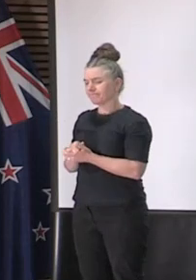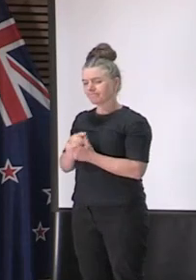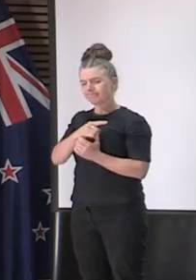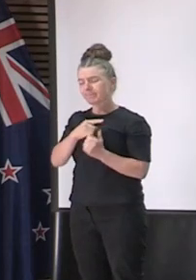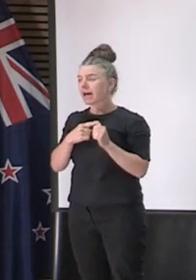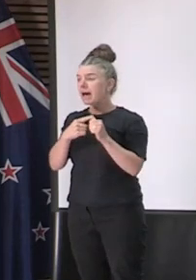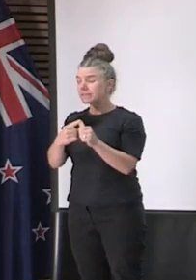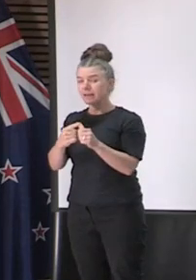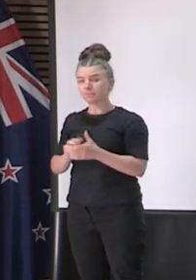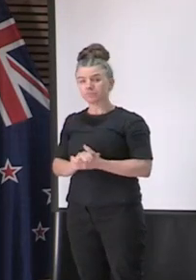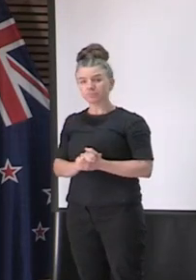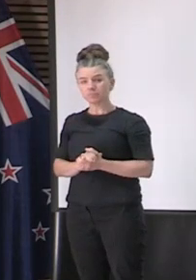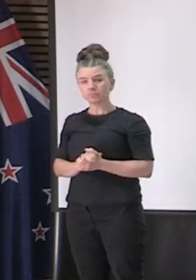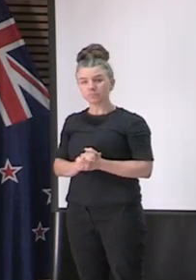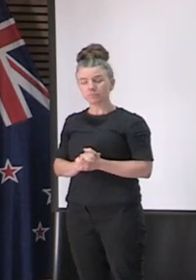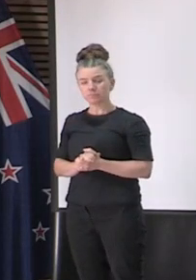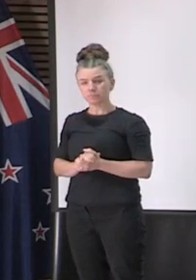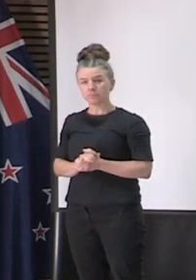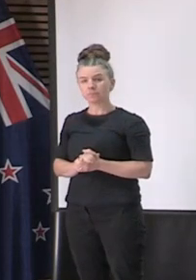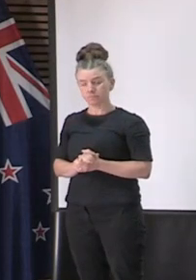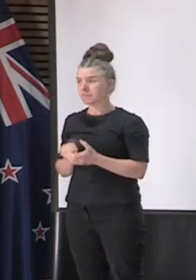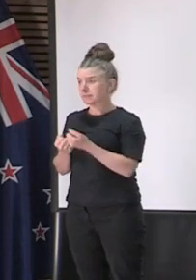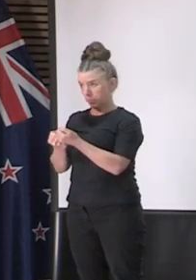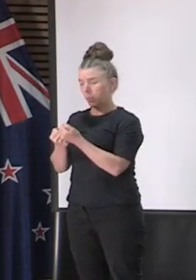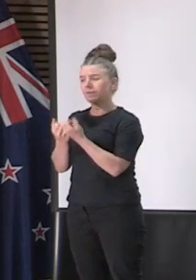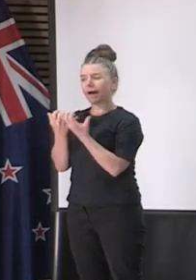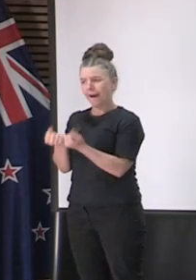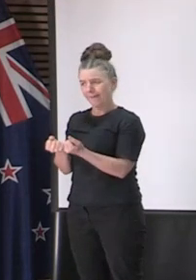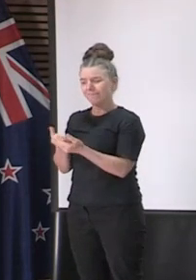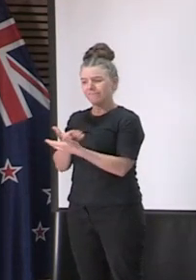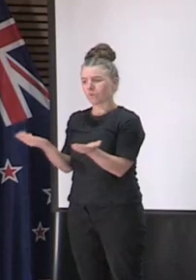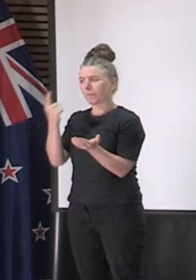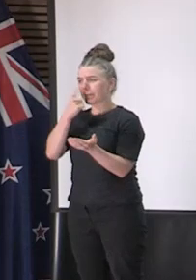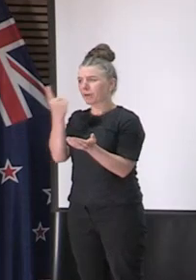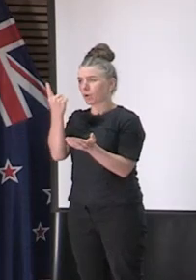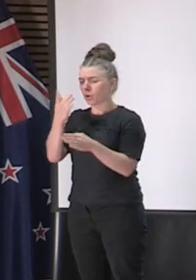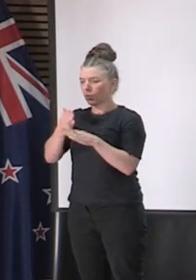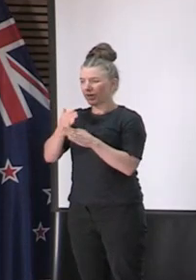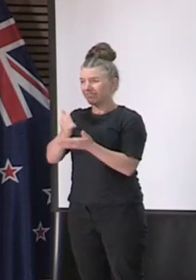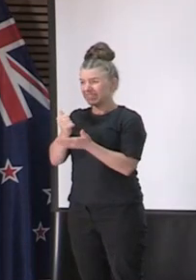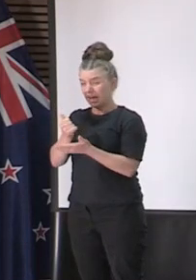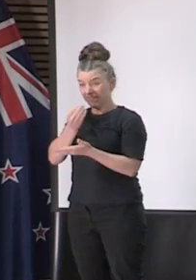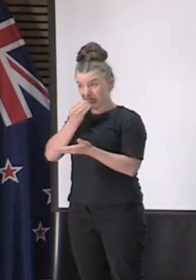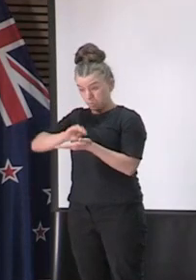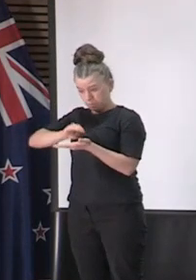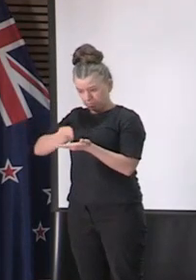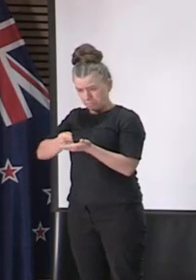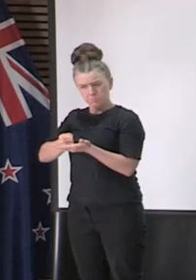provided where that support is being provided as we would expect, and that does not meet my